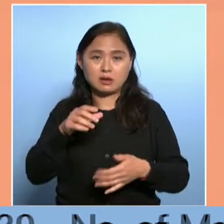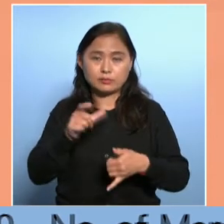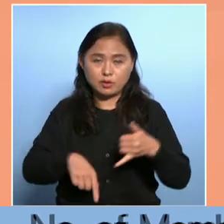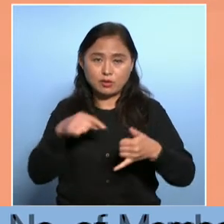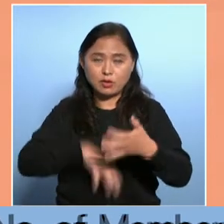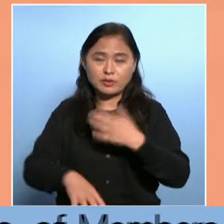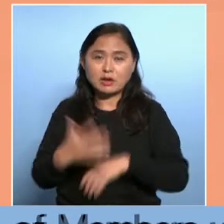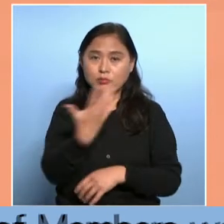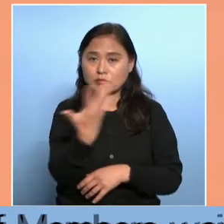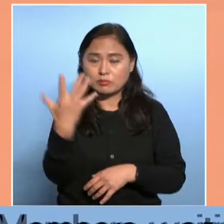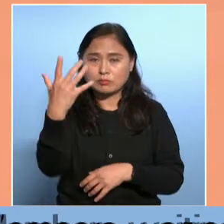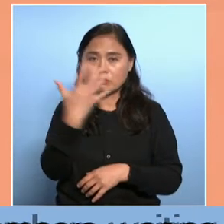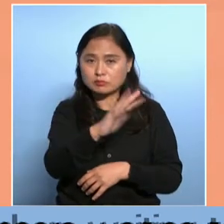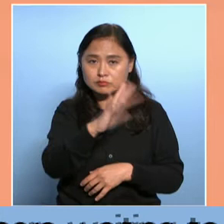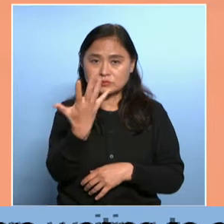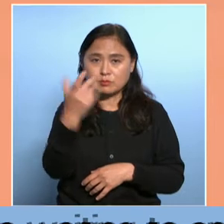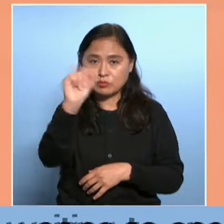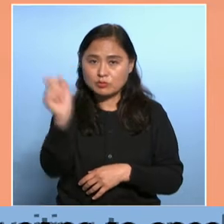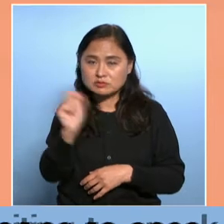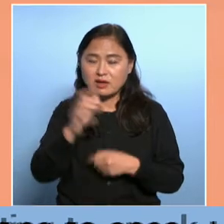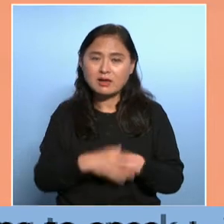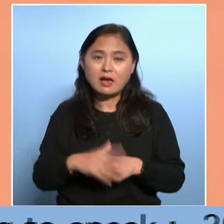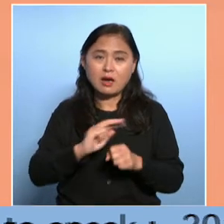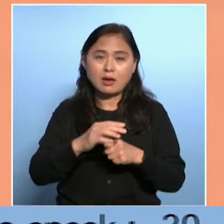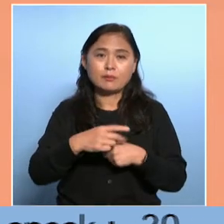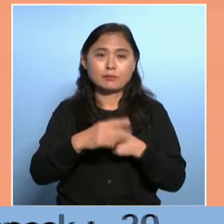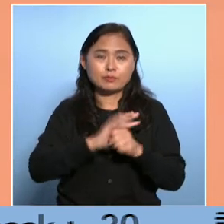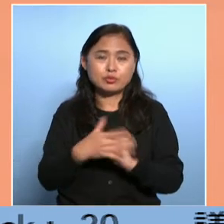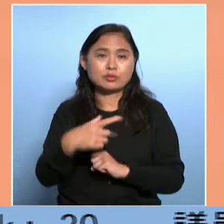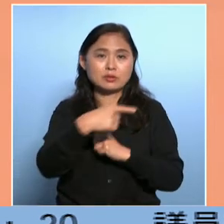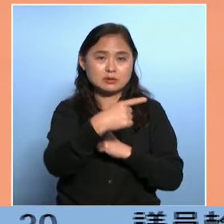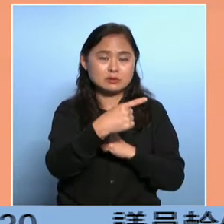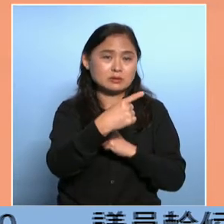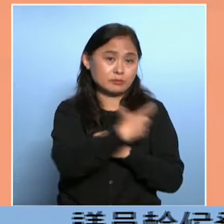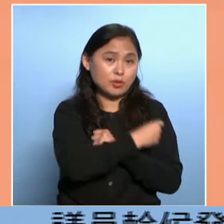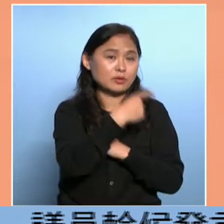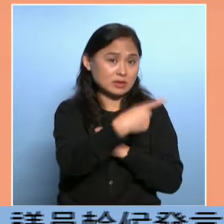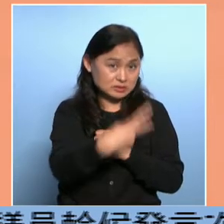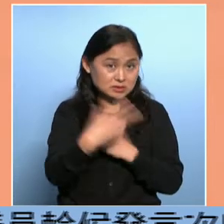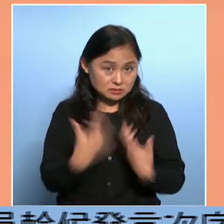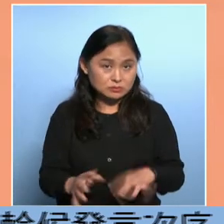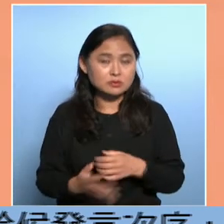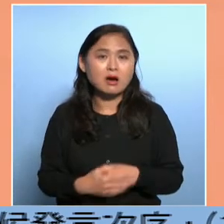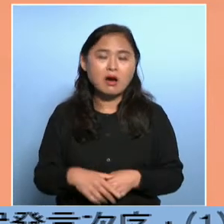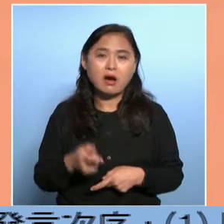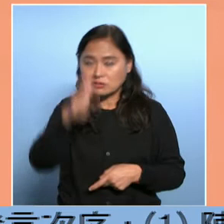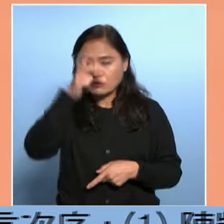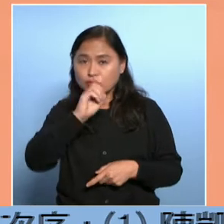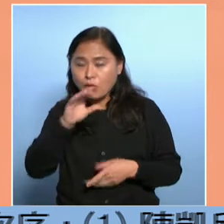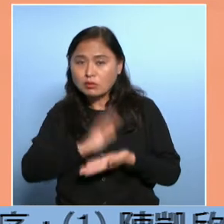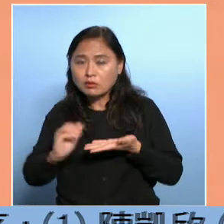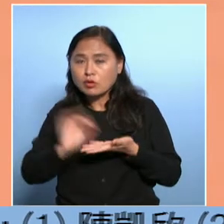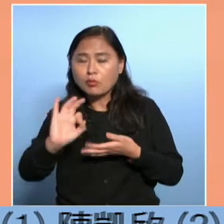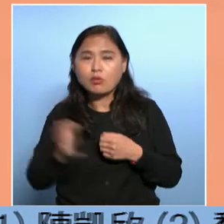misconception and misinformation. It's been said that 55% of the confirmed